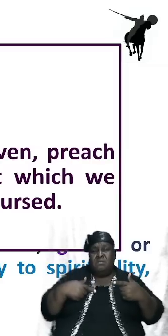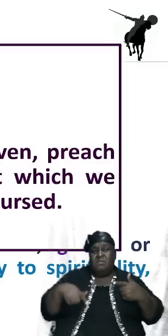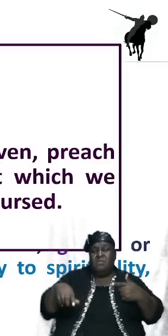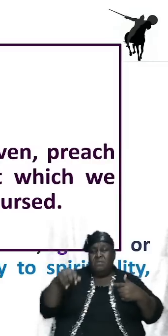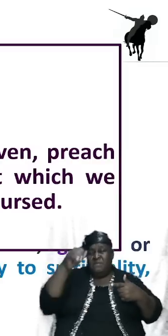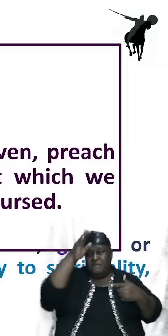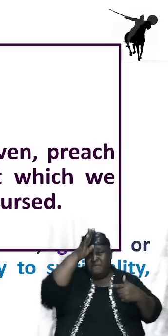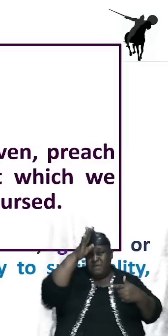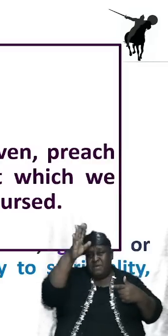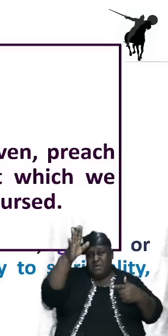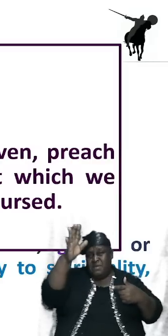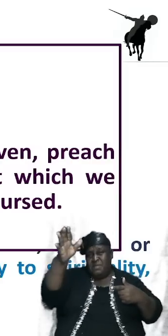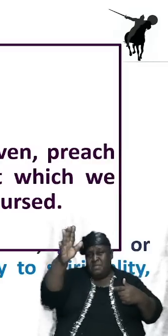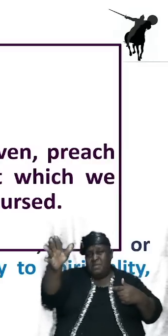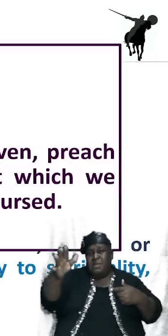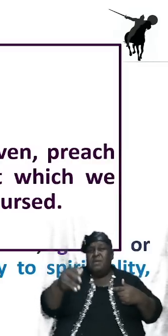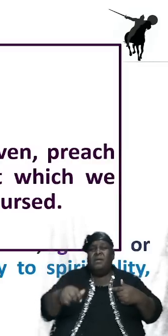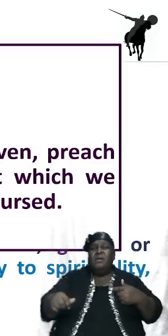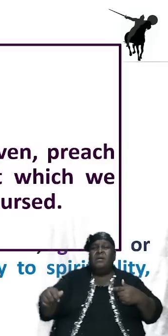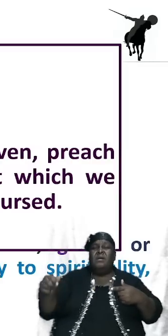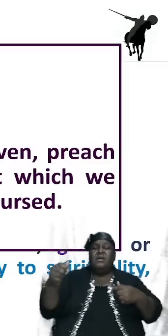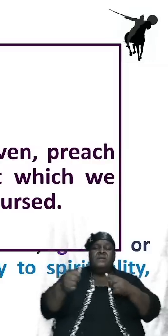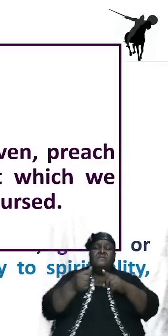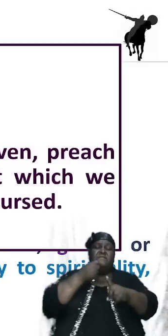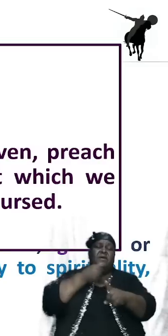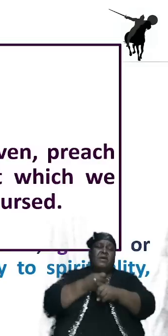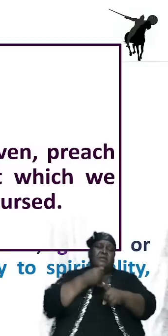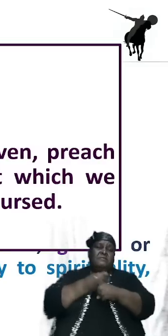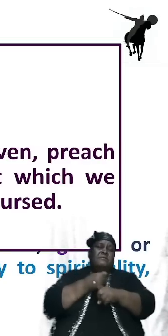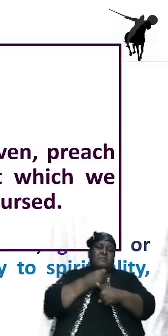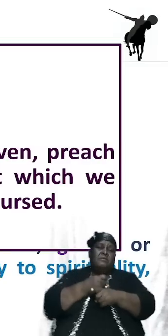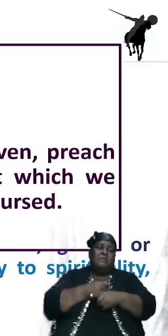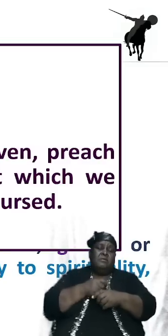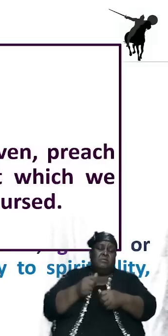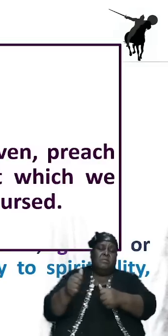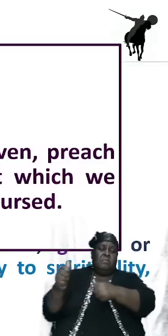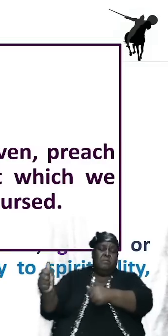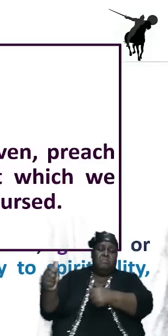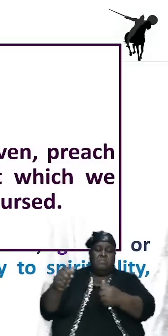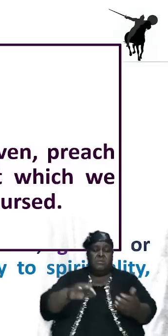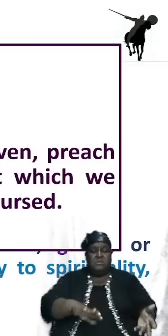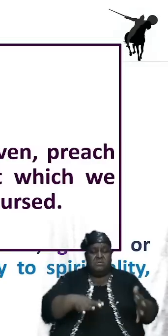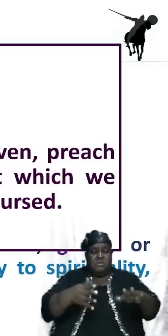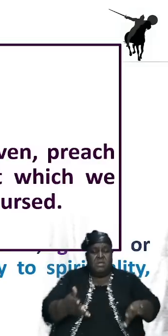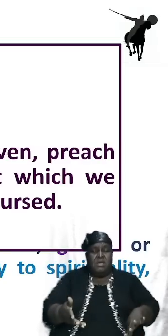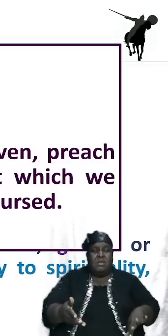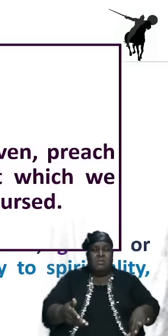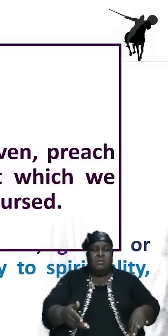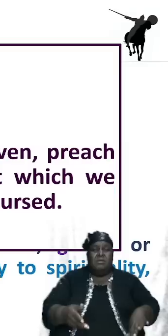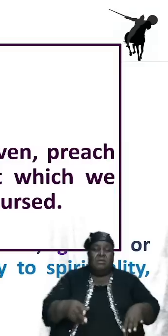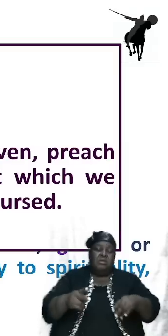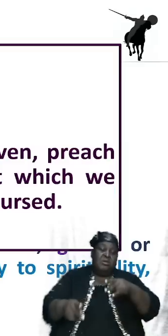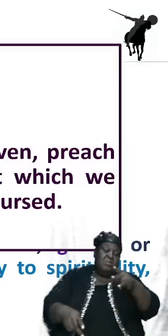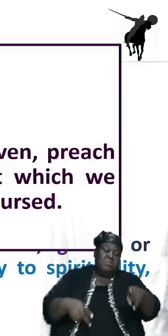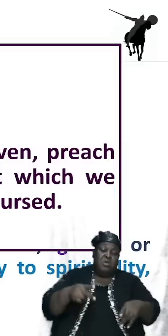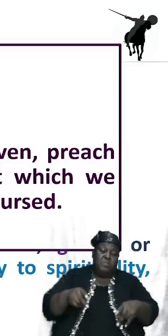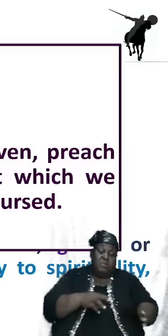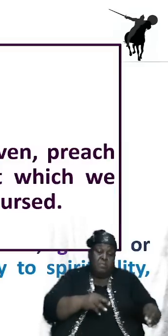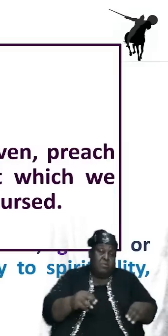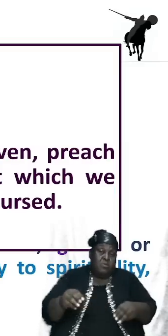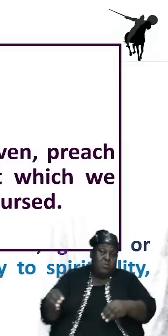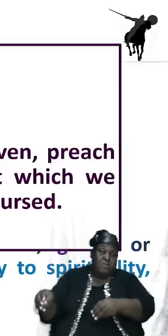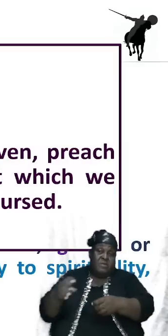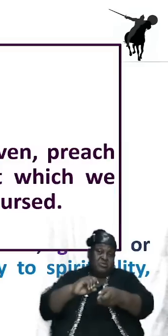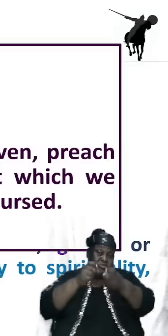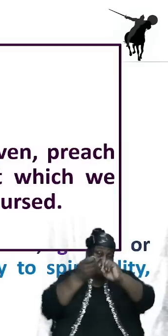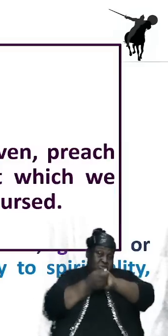forefathers have fought for. Stuff that the apostles died for. Amen. People are removing it. And Paul had to say,